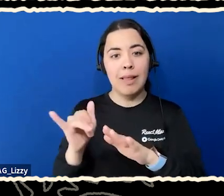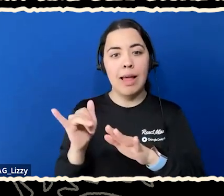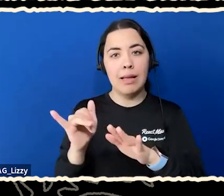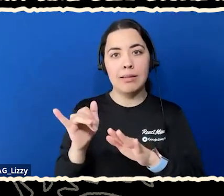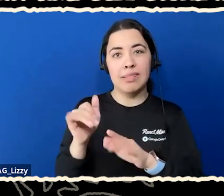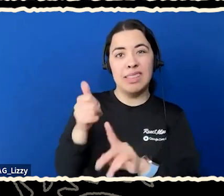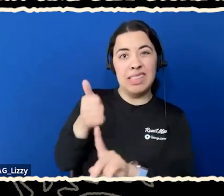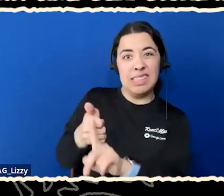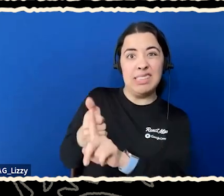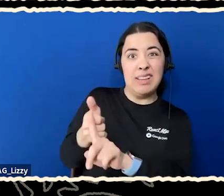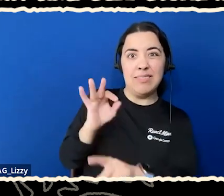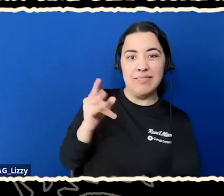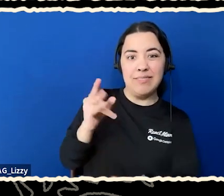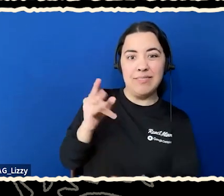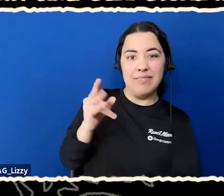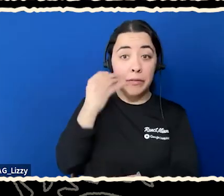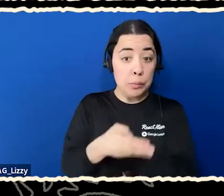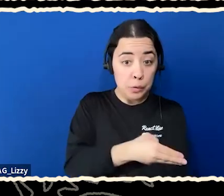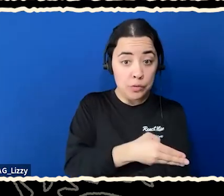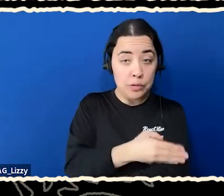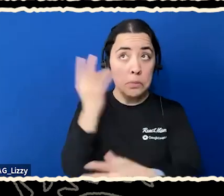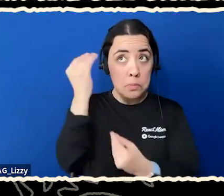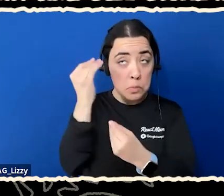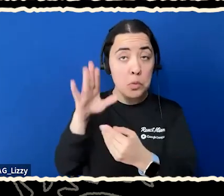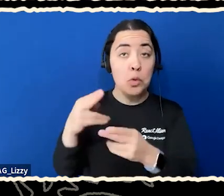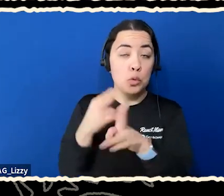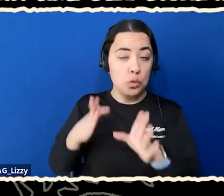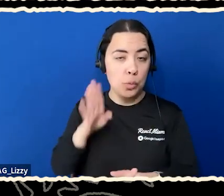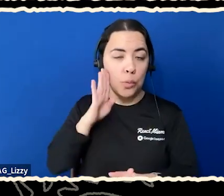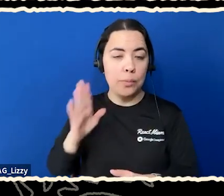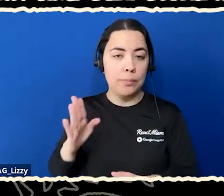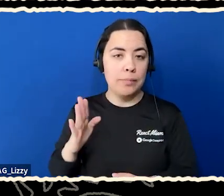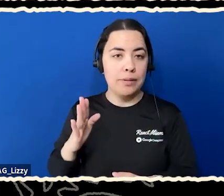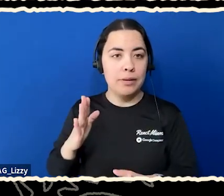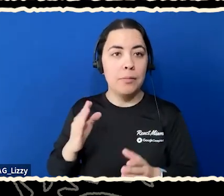Dudak. Thank you very much. I'll be around if you want to